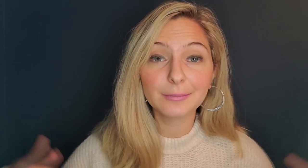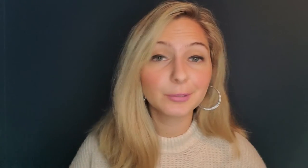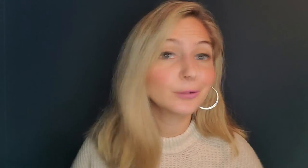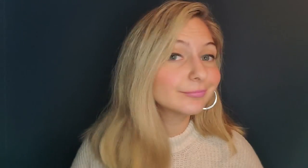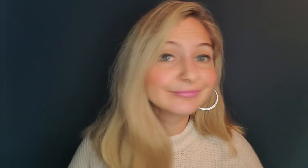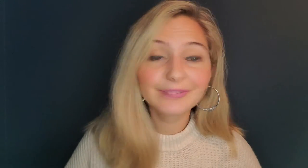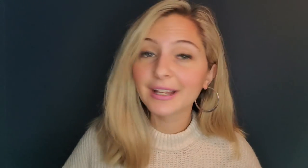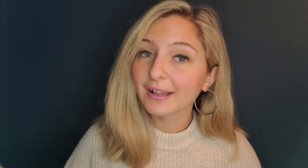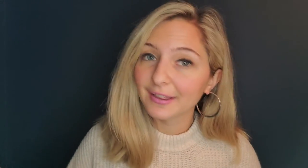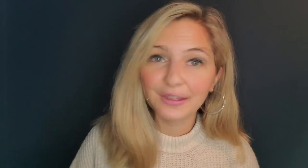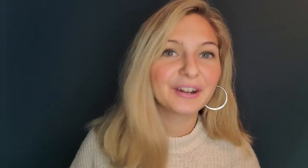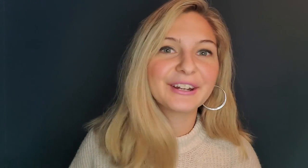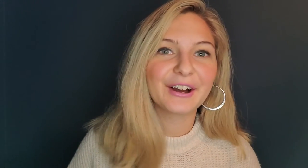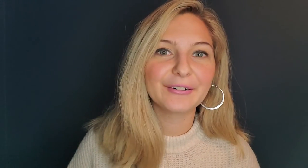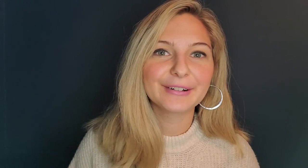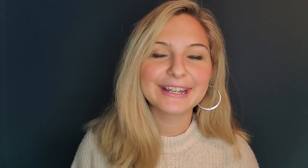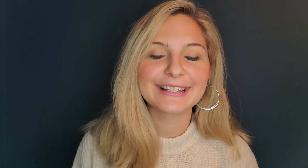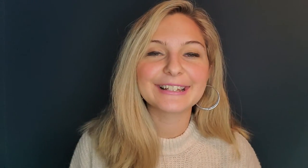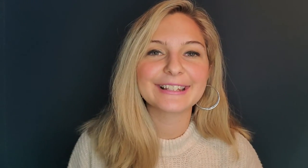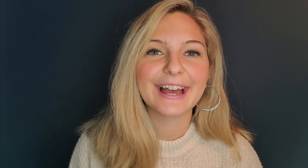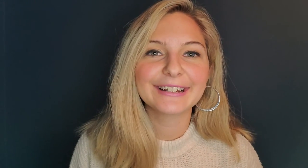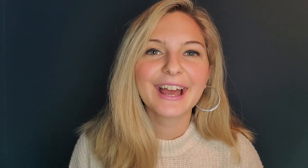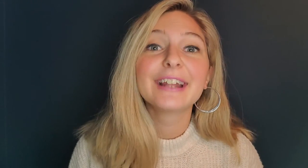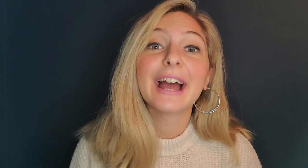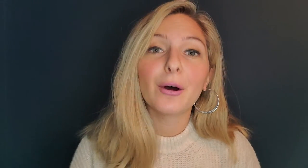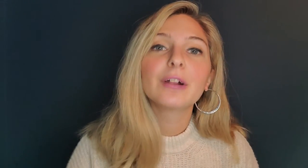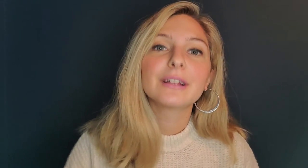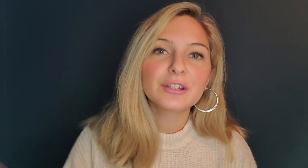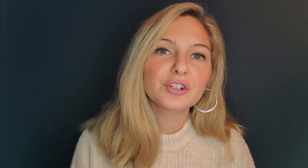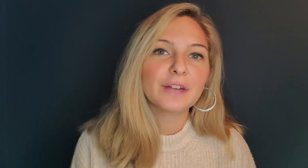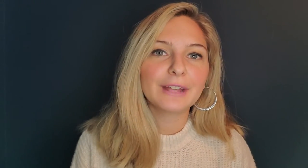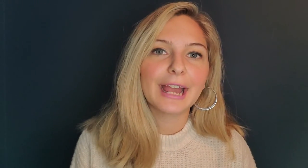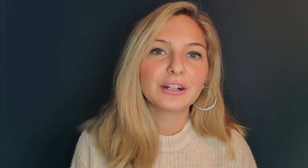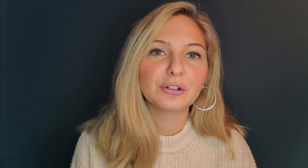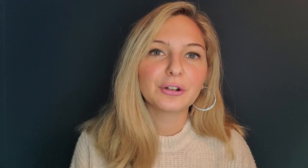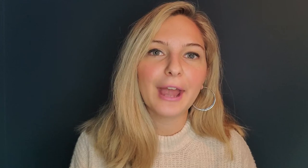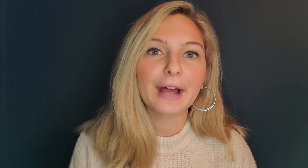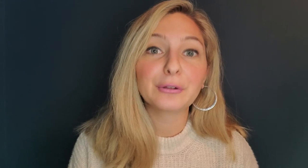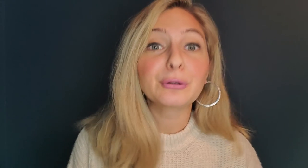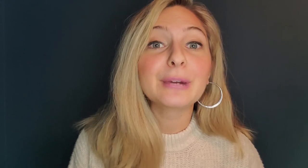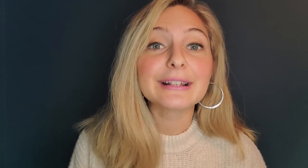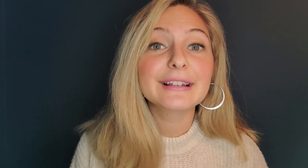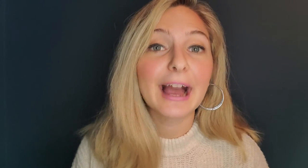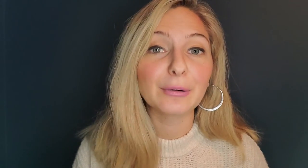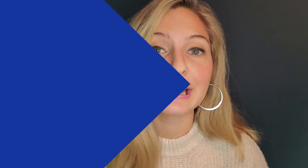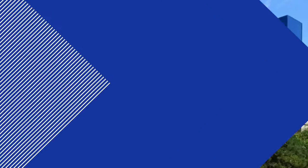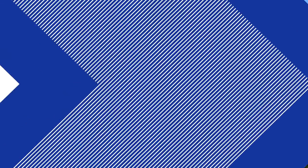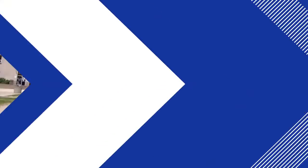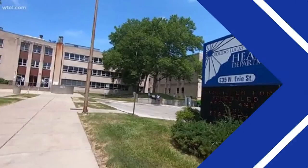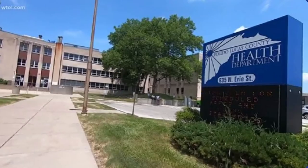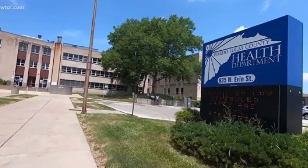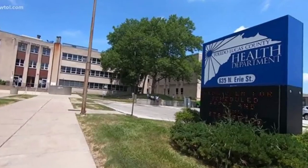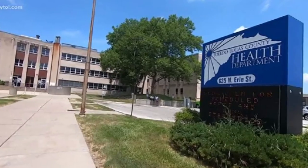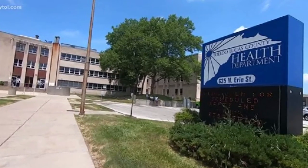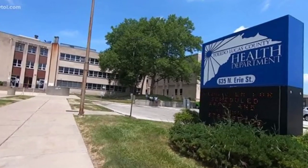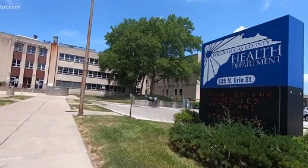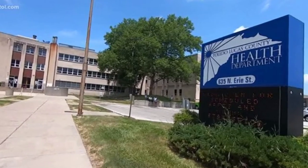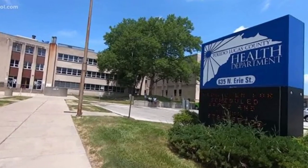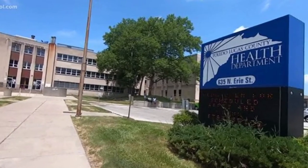vaccine.coronavirus.ohio.gov and boom, there you go. Easy as that. Now, let's shift and look at Lucas County. So